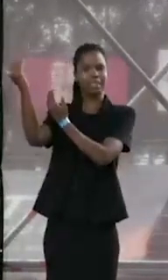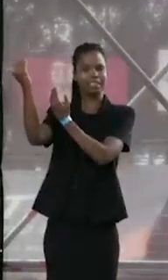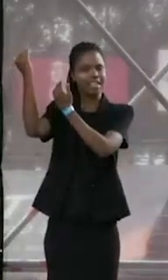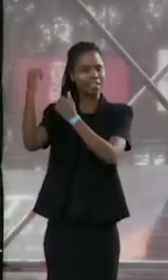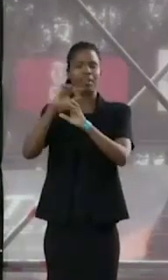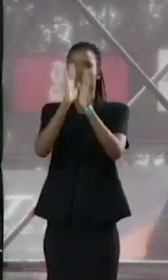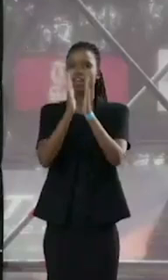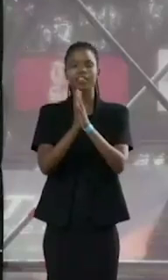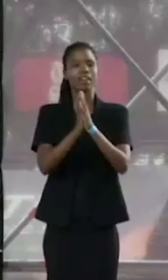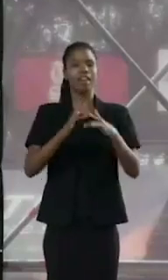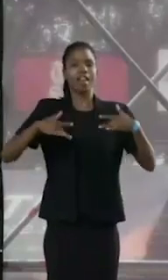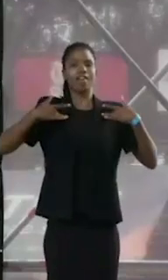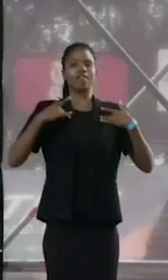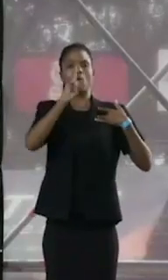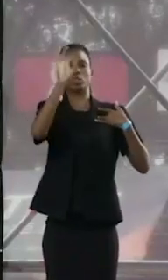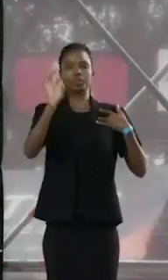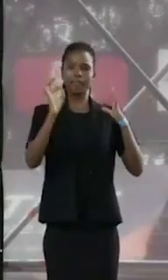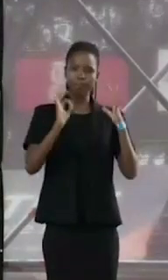figured out.